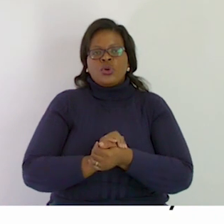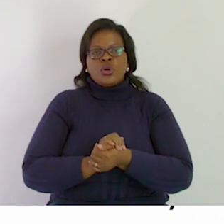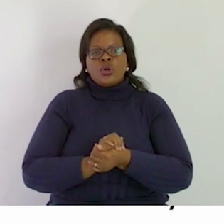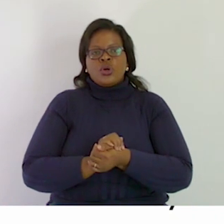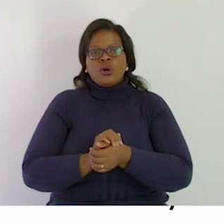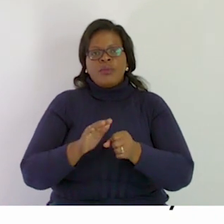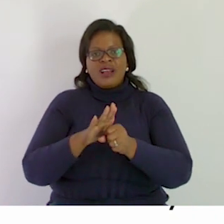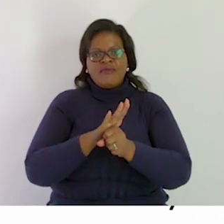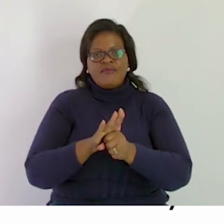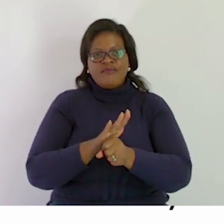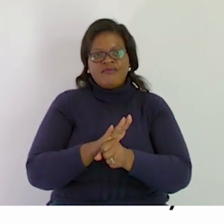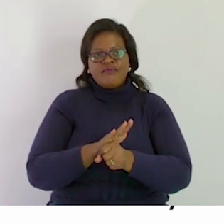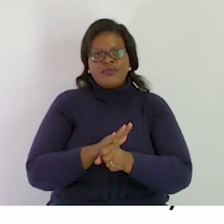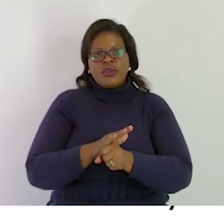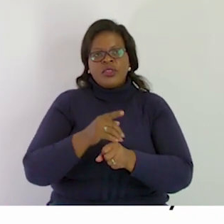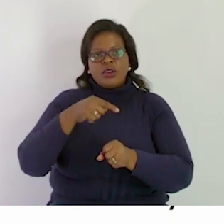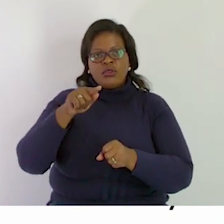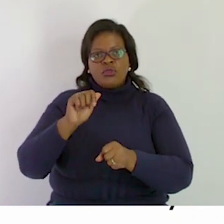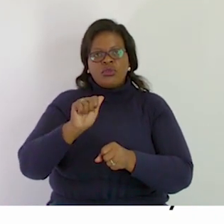the correct letter.